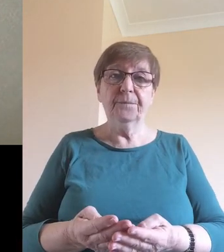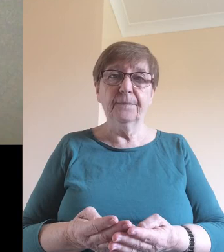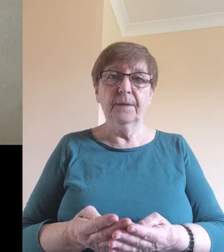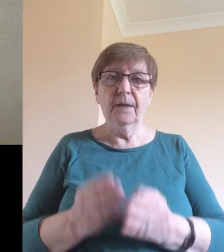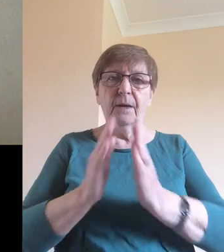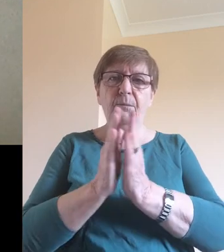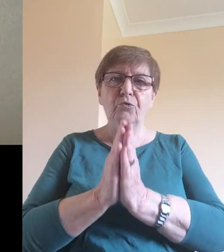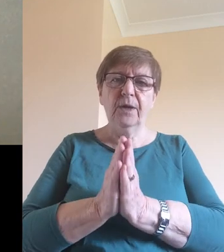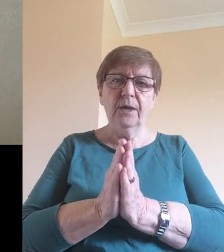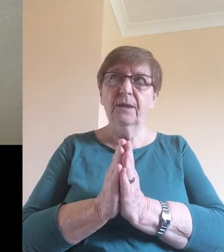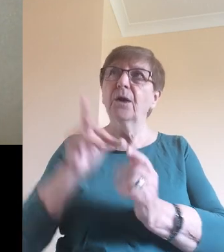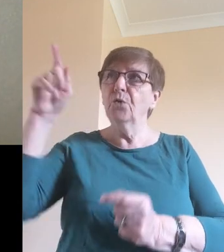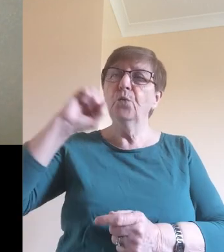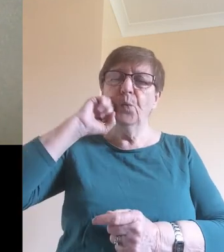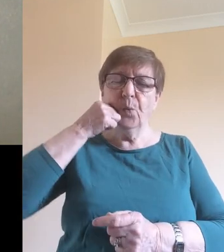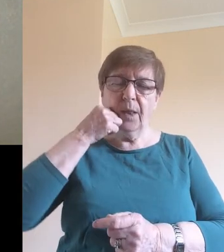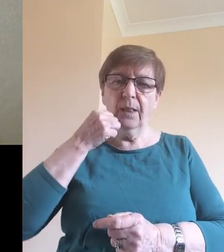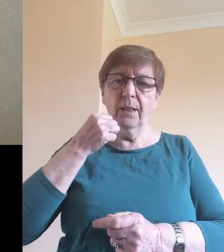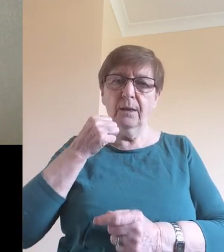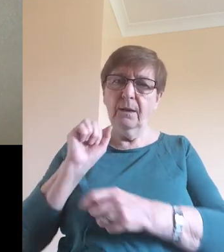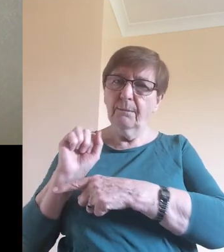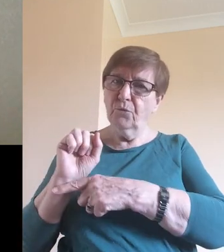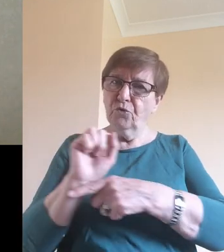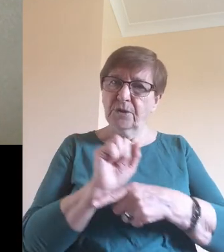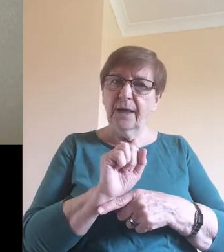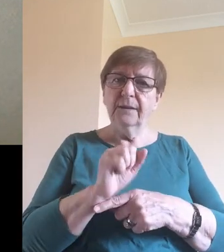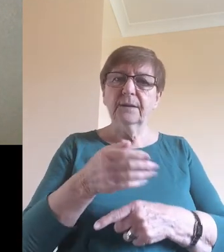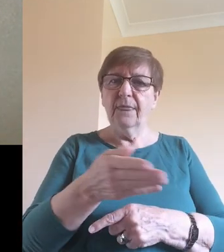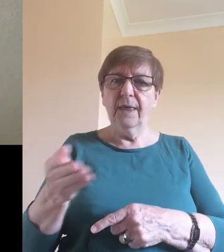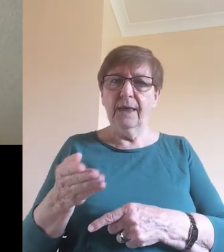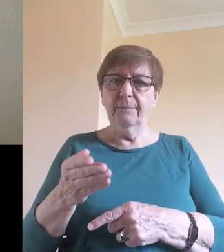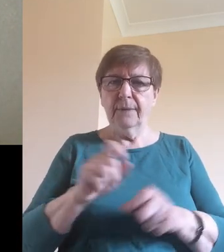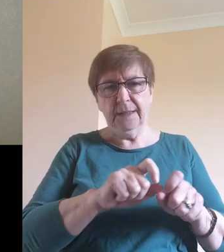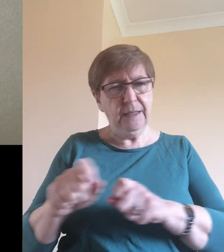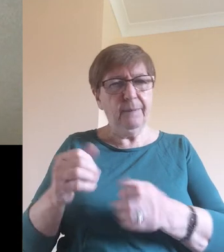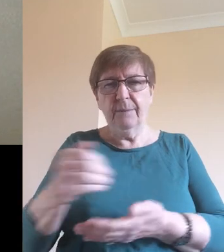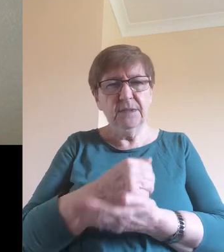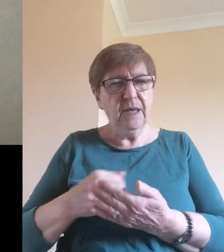I pray that you would protect them, keep them safe.